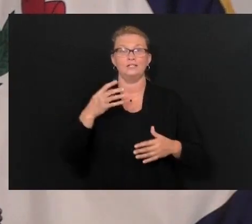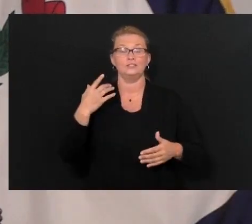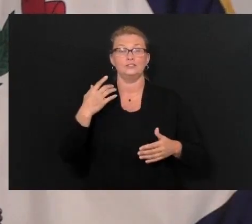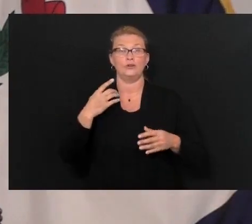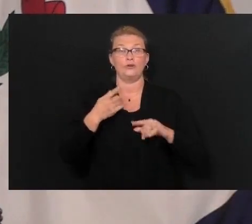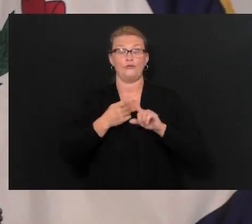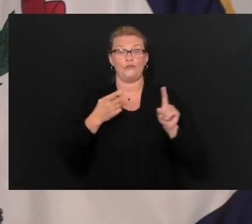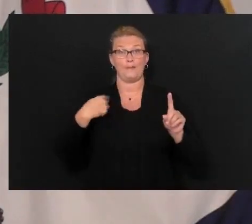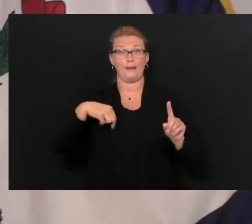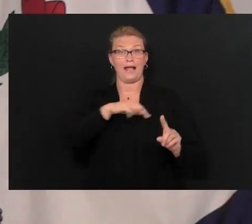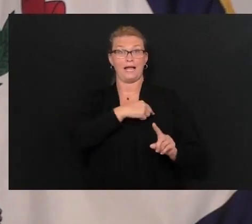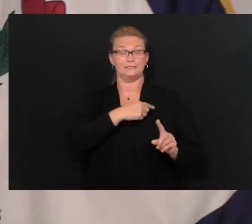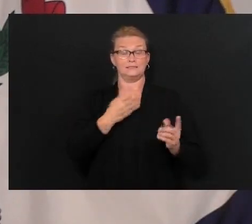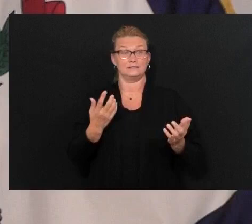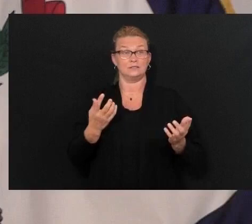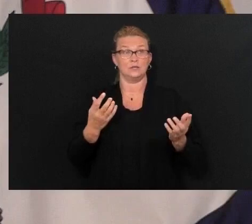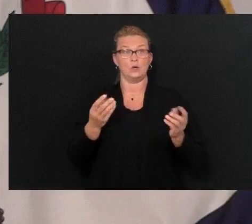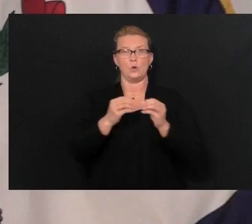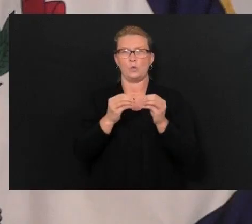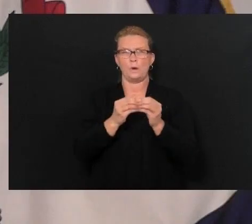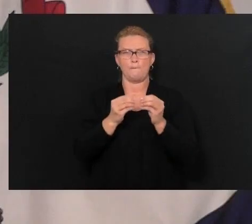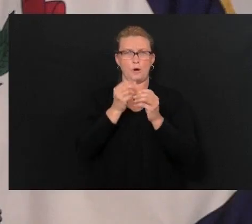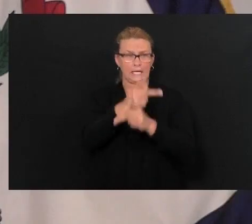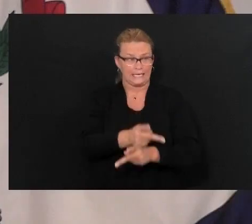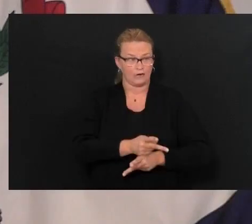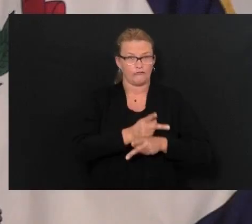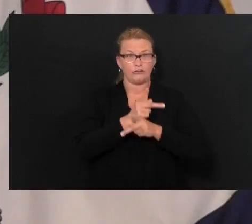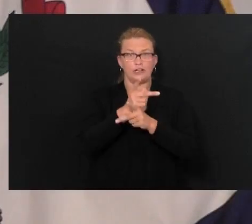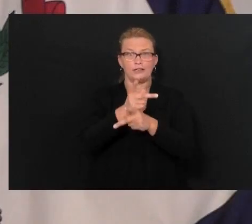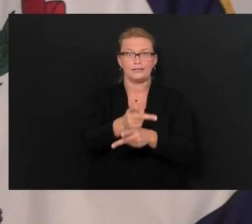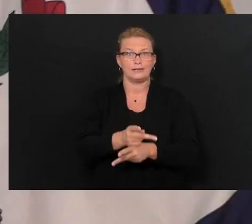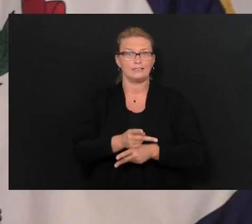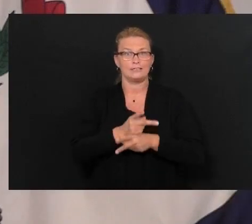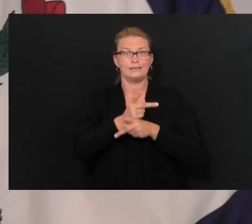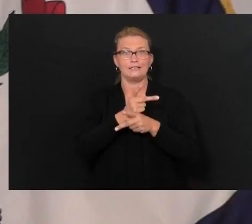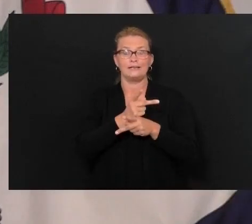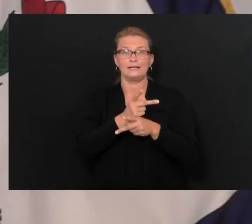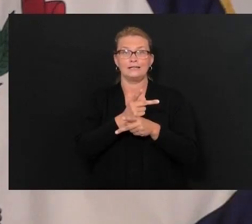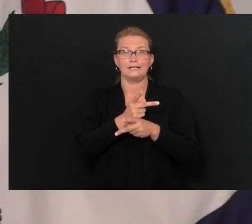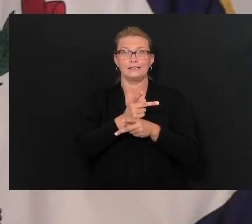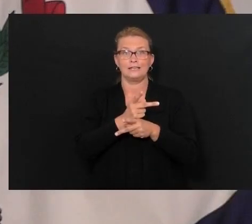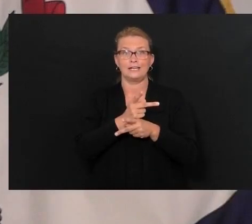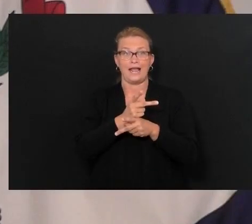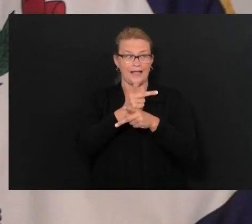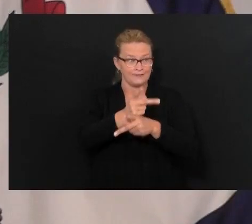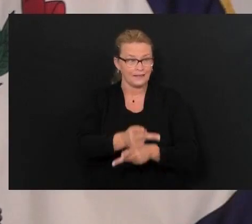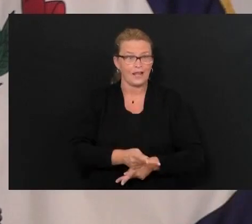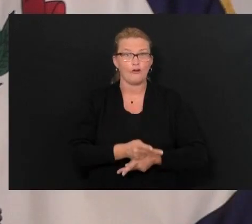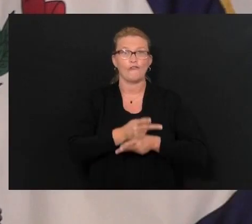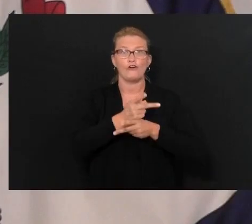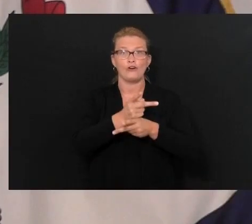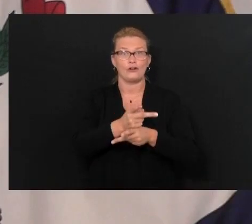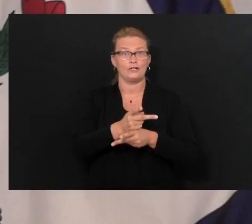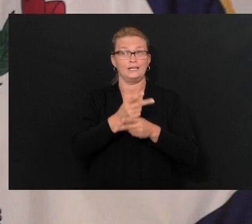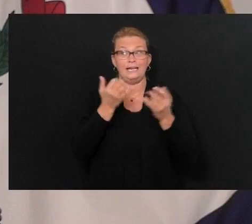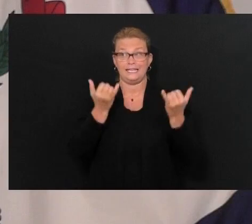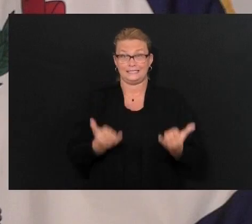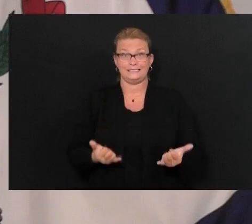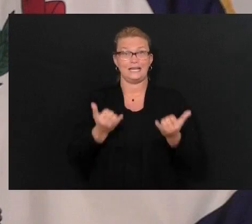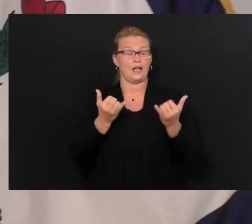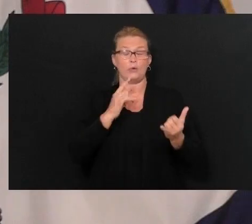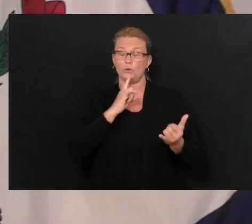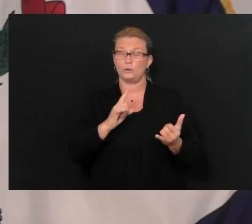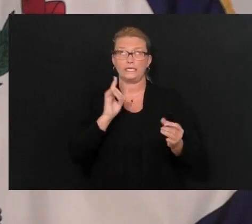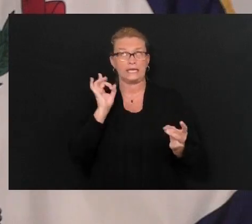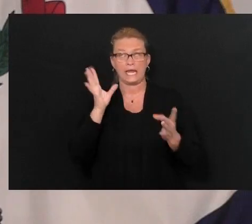standpoint, we have been cautious as we go. And the caution as we go has led us, we hate it